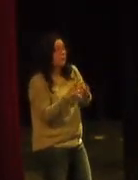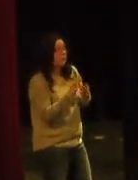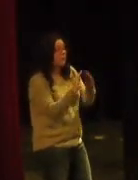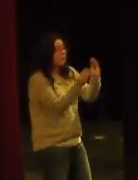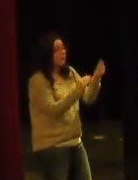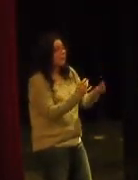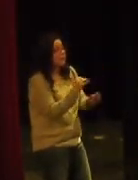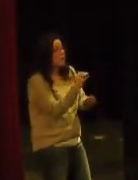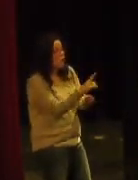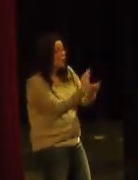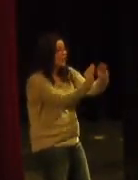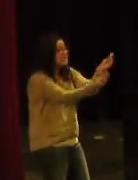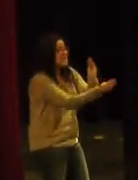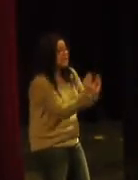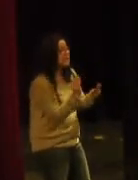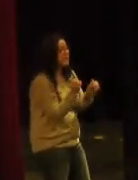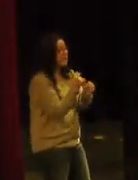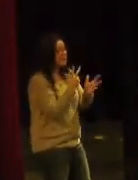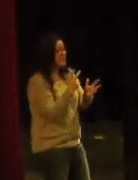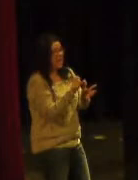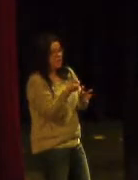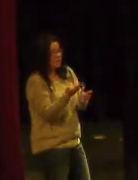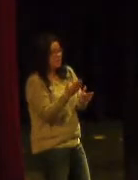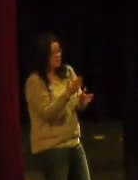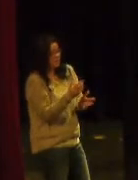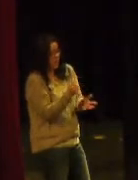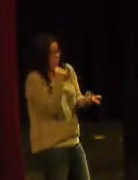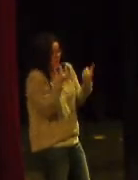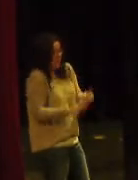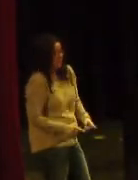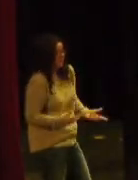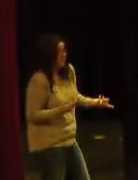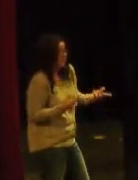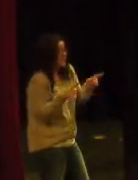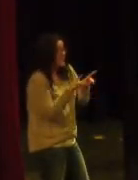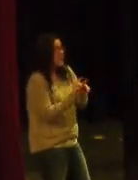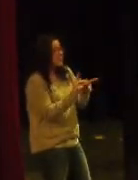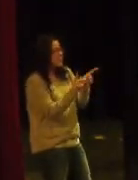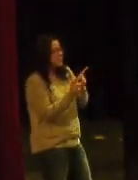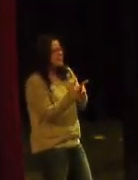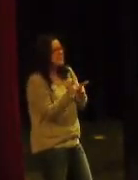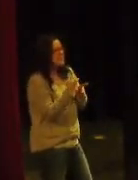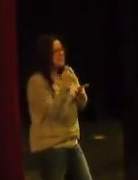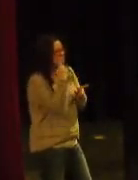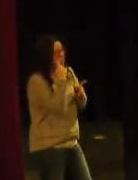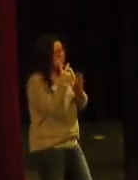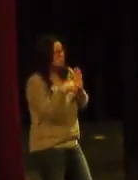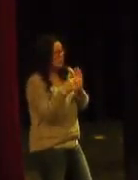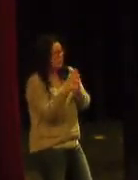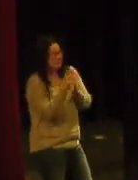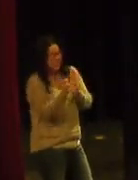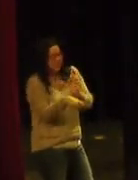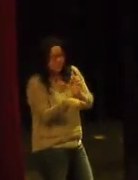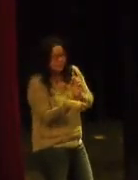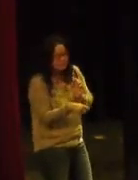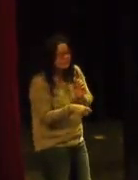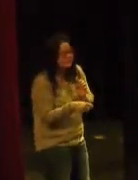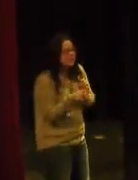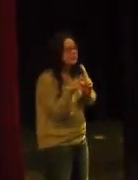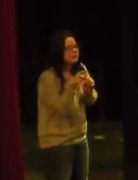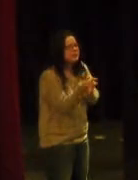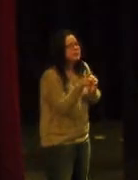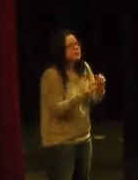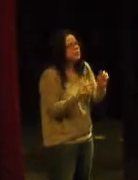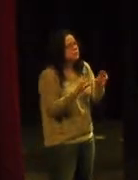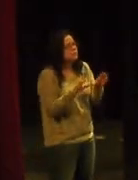landscaping and other things that just wouldn't get done. Even in places, like I was just reading this in Texas, there was a